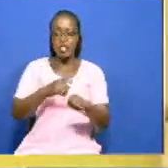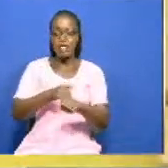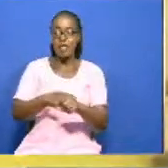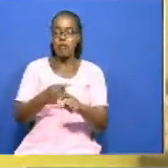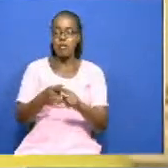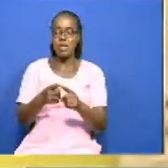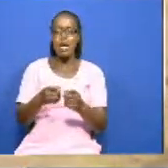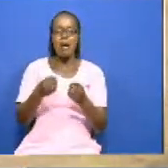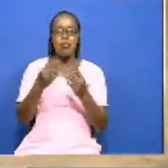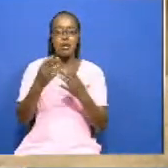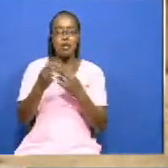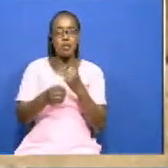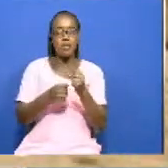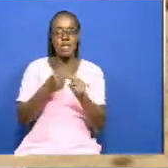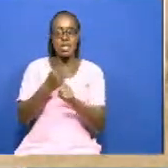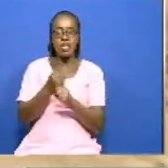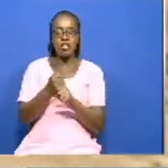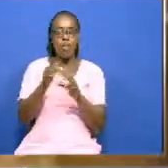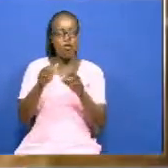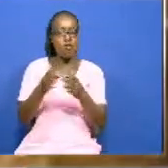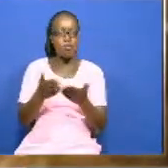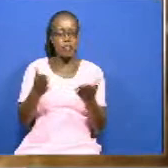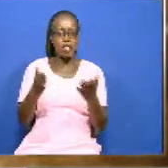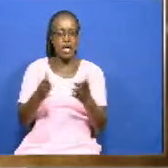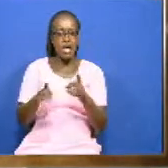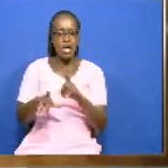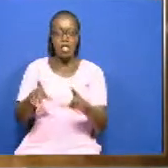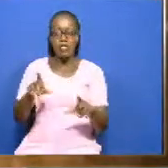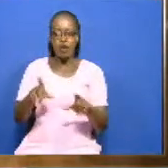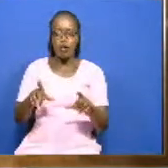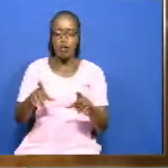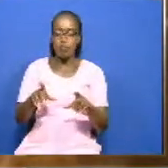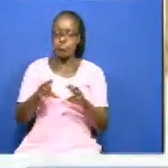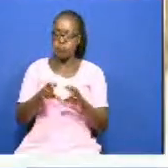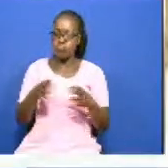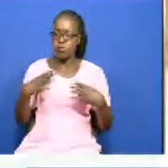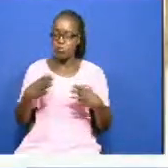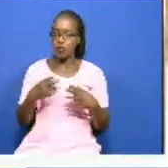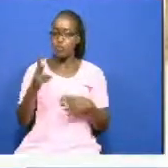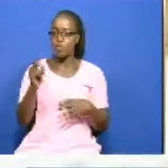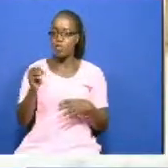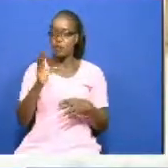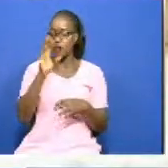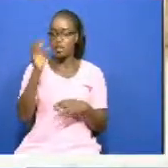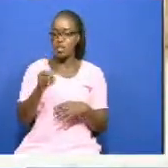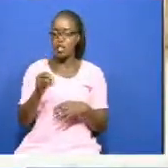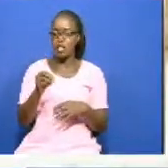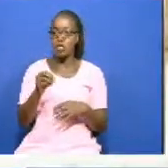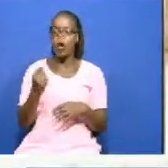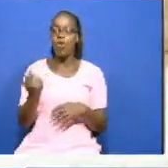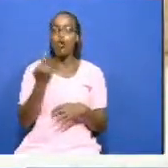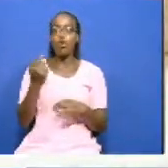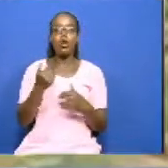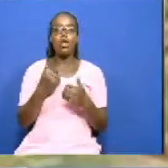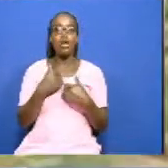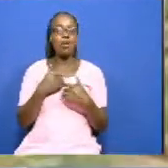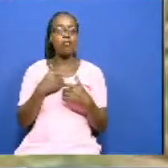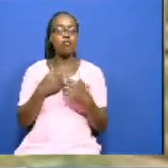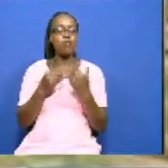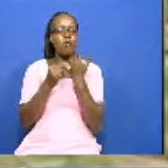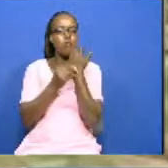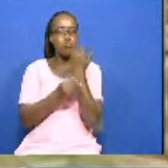many decades of bee farming, the local market can only produce 20% of the demand, which has been blamed on